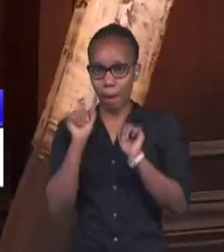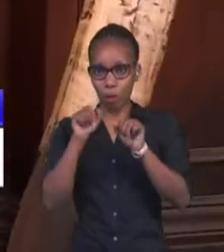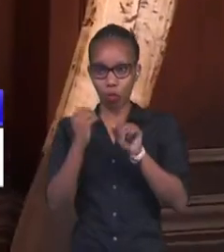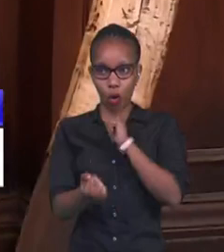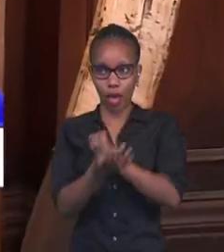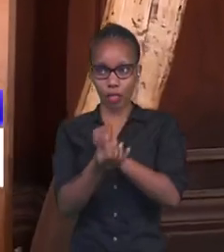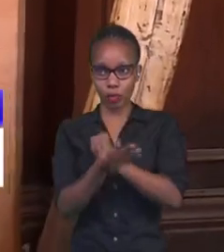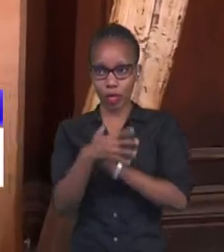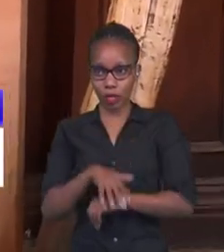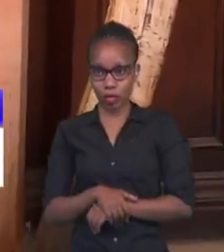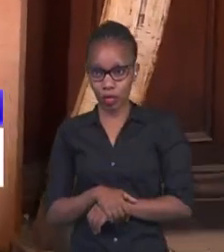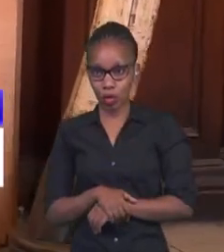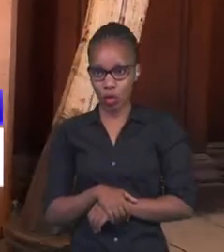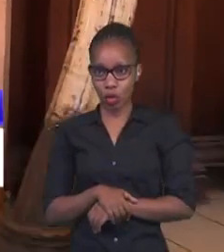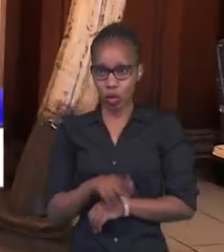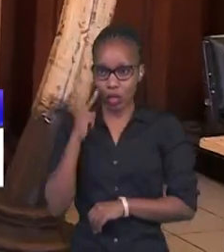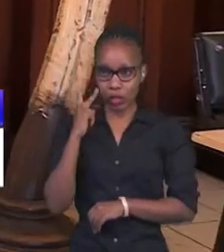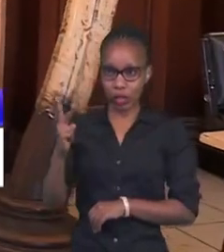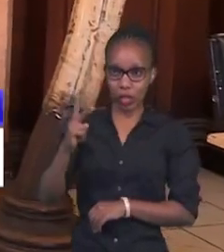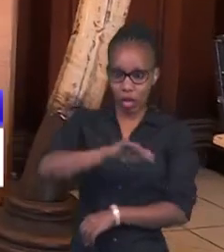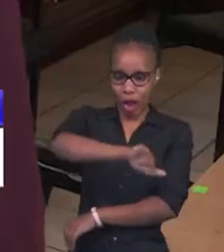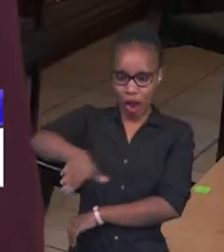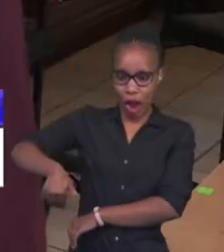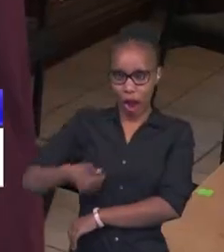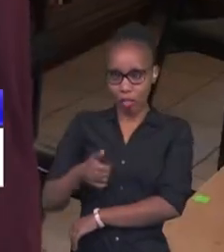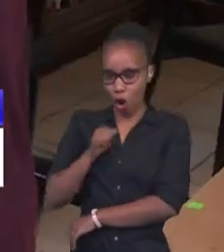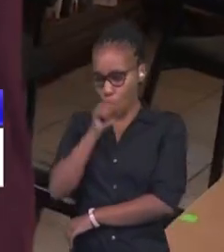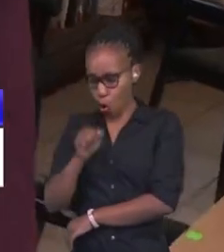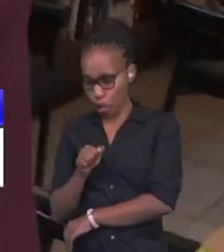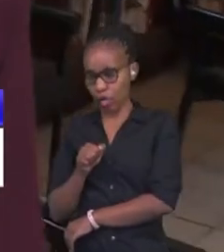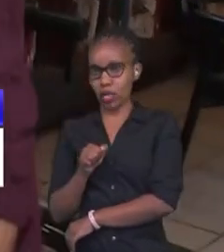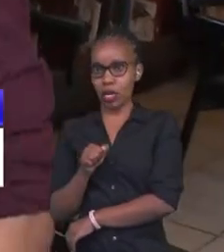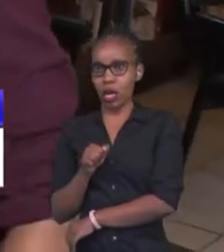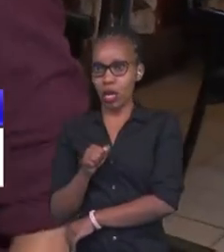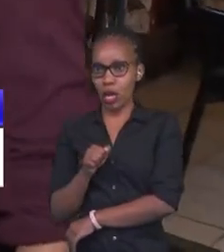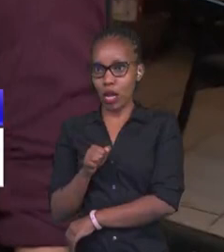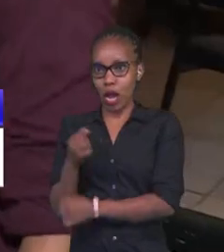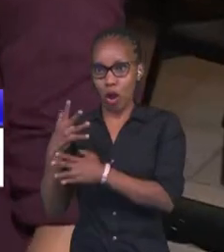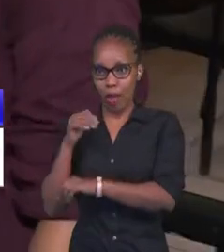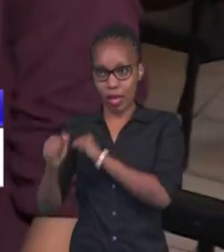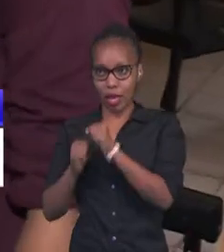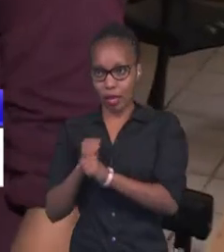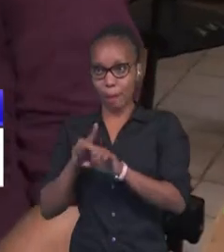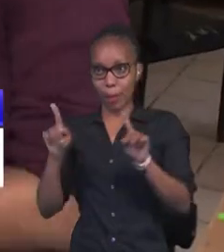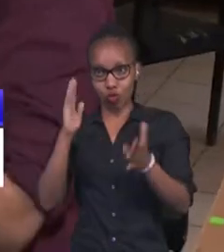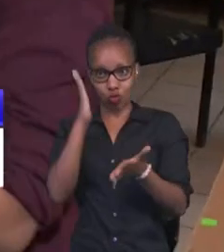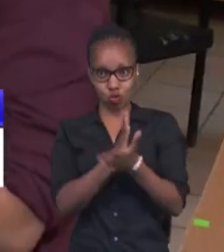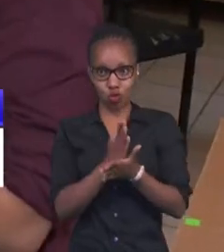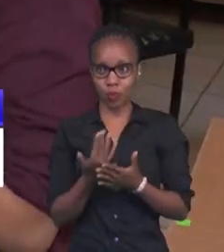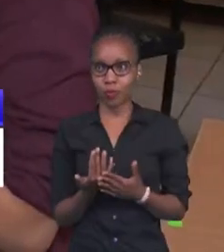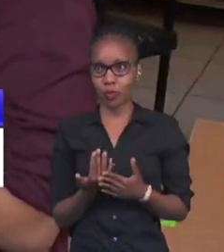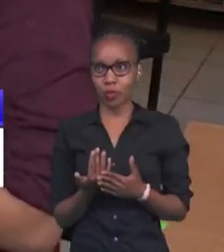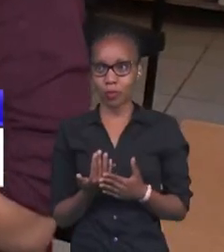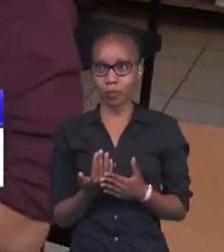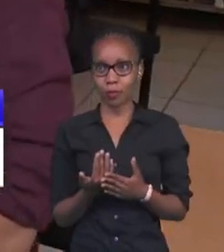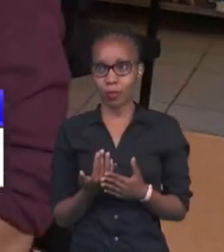because apparently you can usually tell by something on the tusk how old the elephant was by the time it was dying. But yes, they're real. They also do point